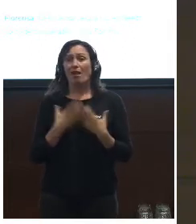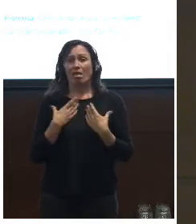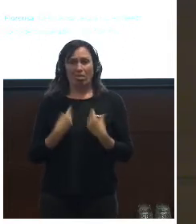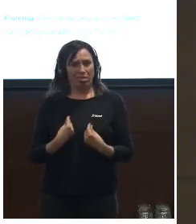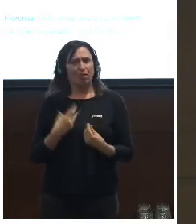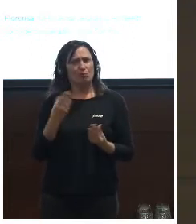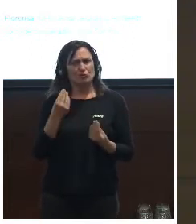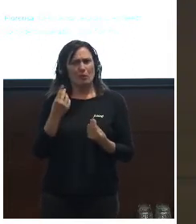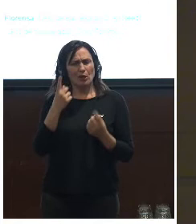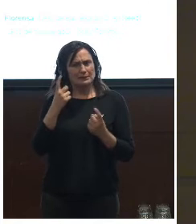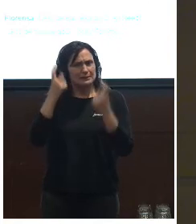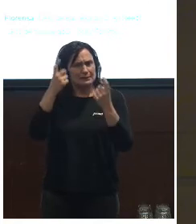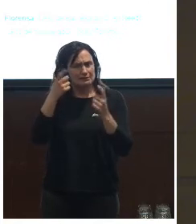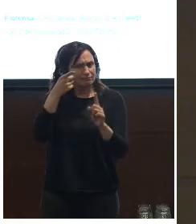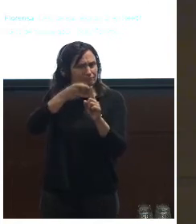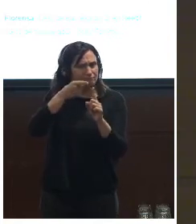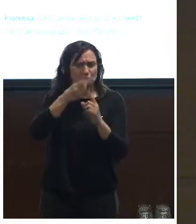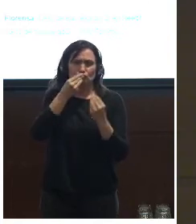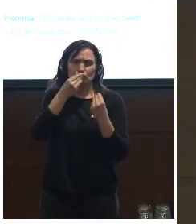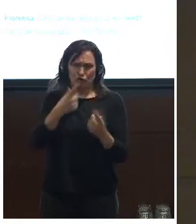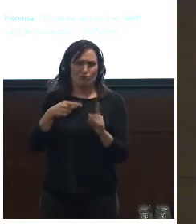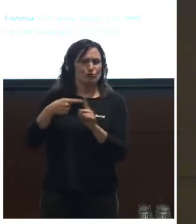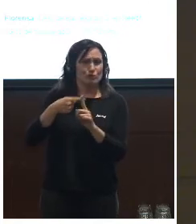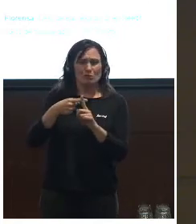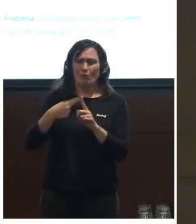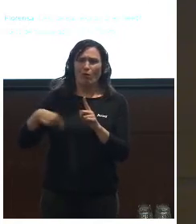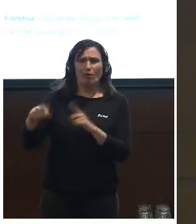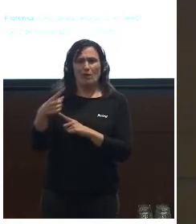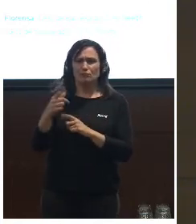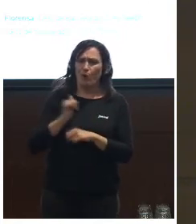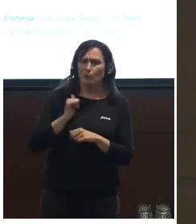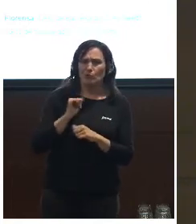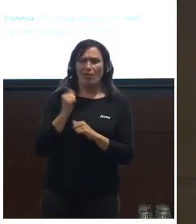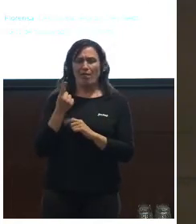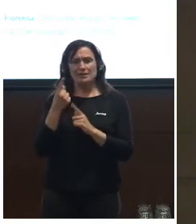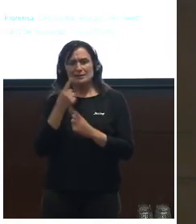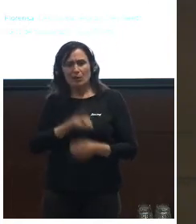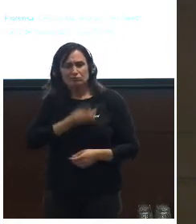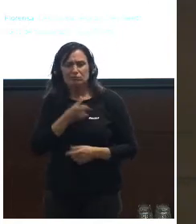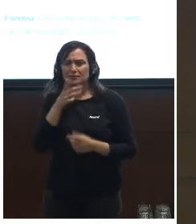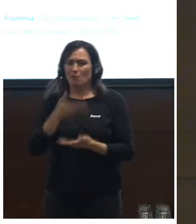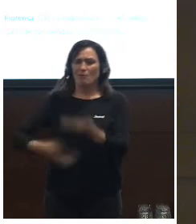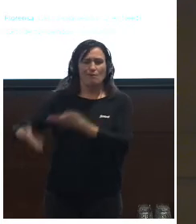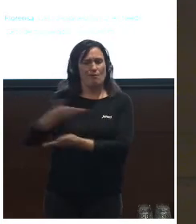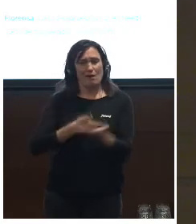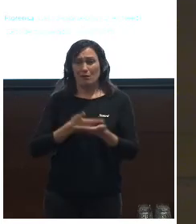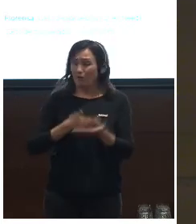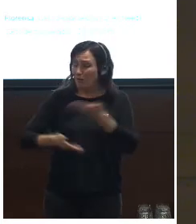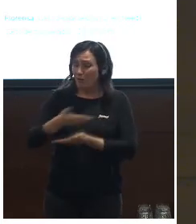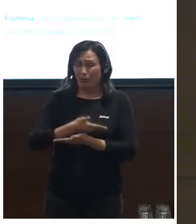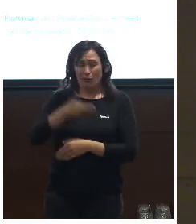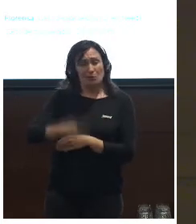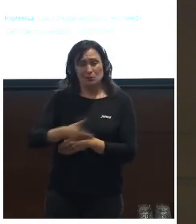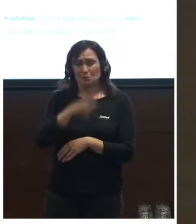them together and opportunities. And also that's why collaboration is so important. And also one